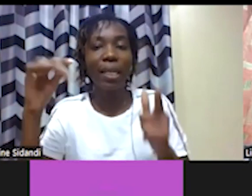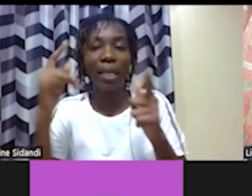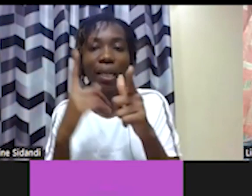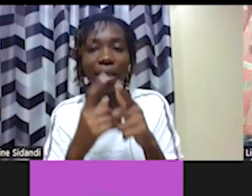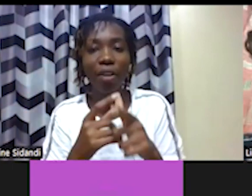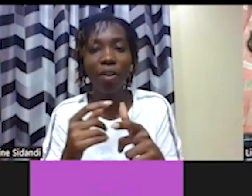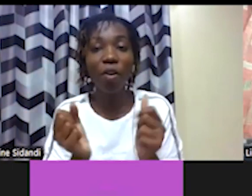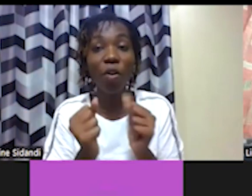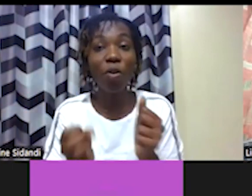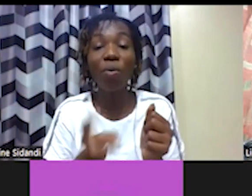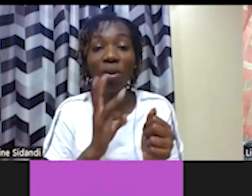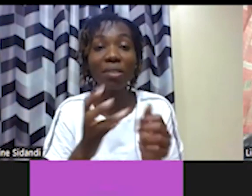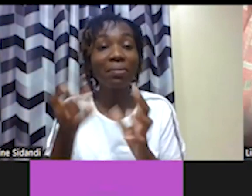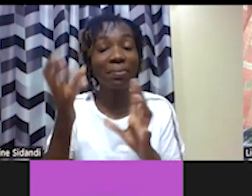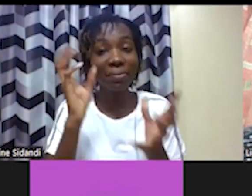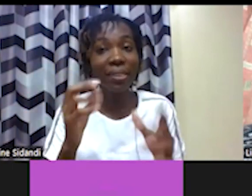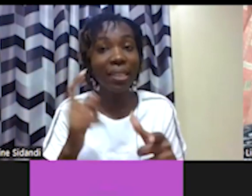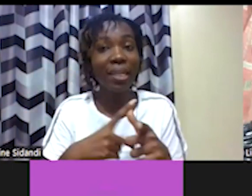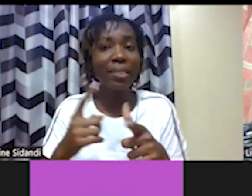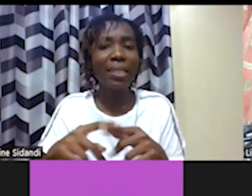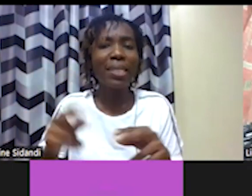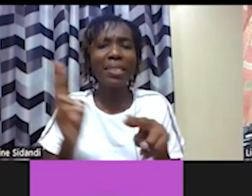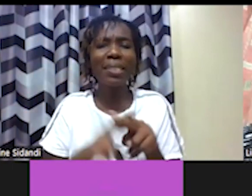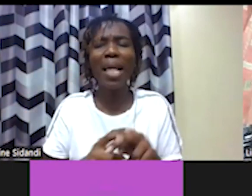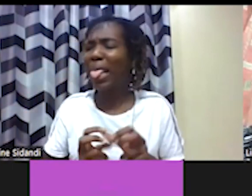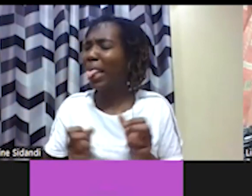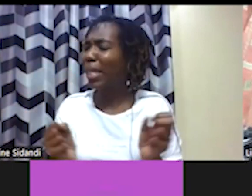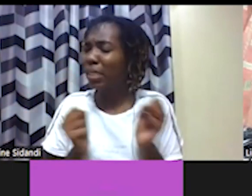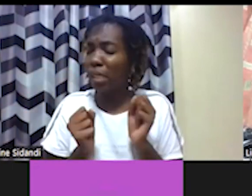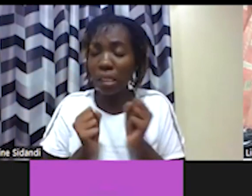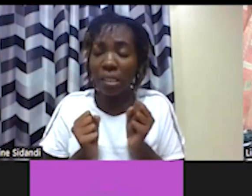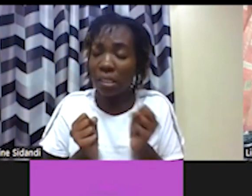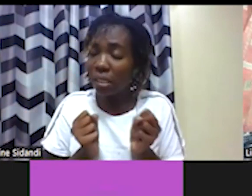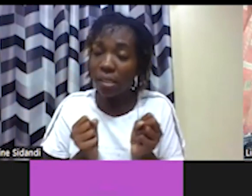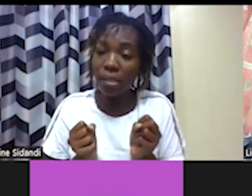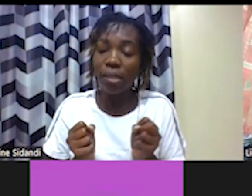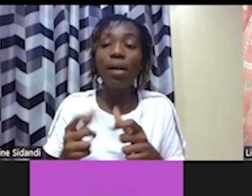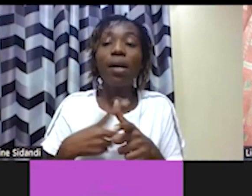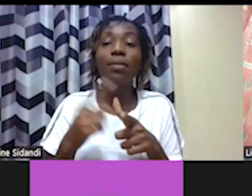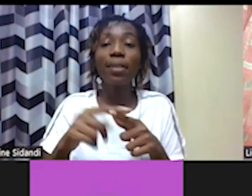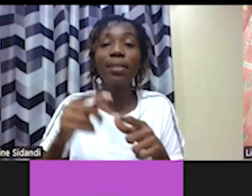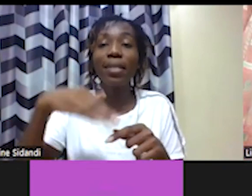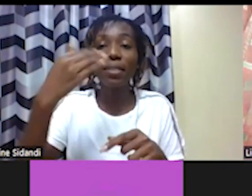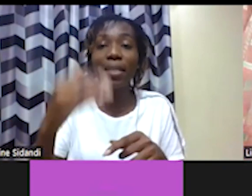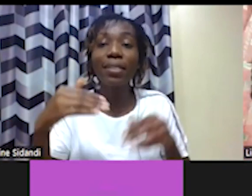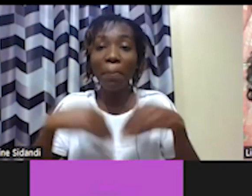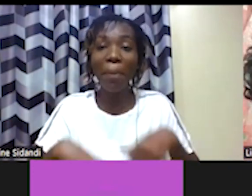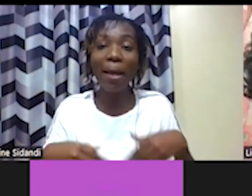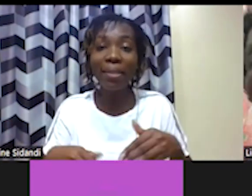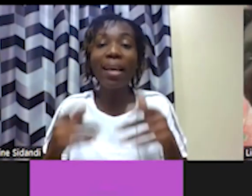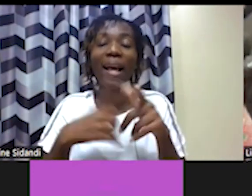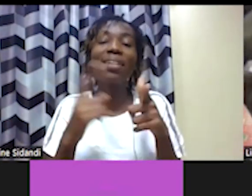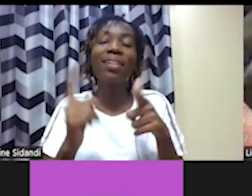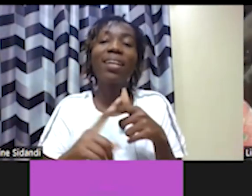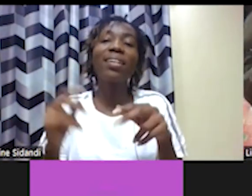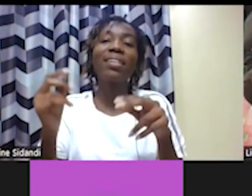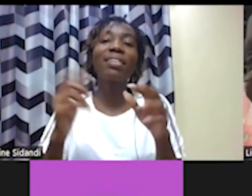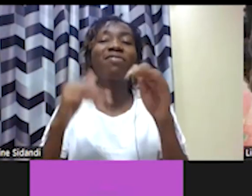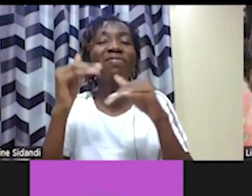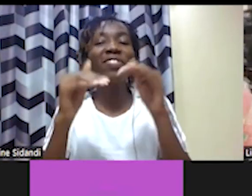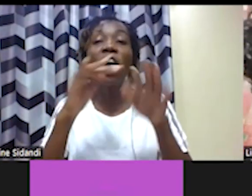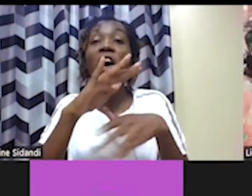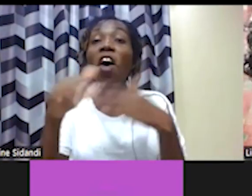water came out. Sat down, very cold, shivering. The next monkey climbs for the bananas. They're all